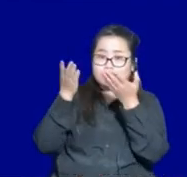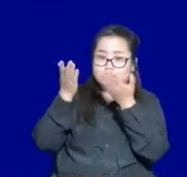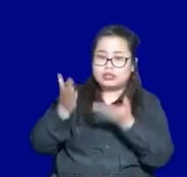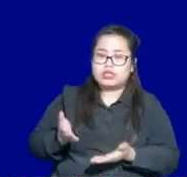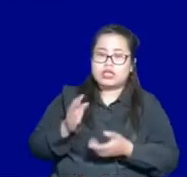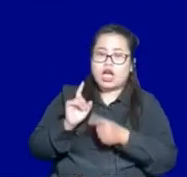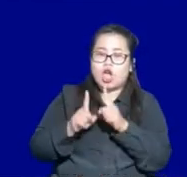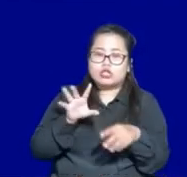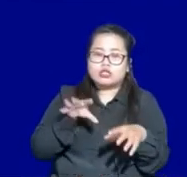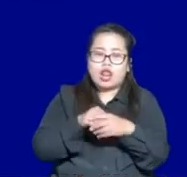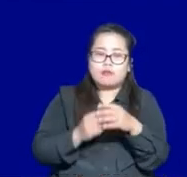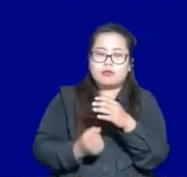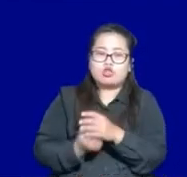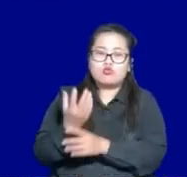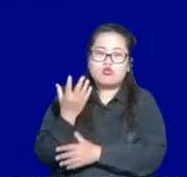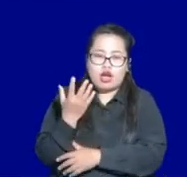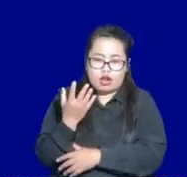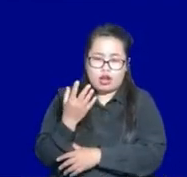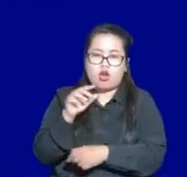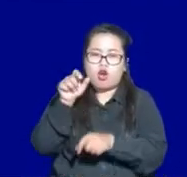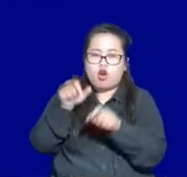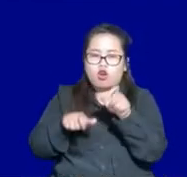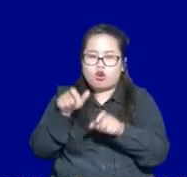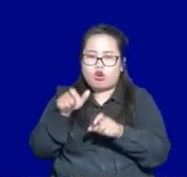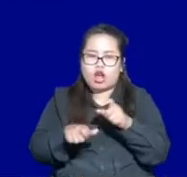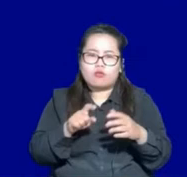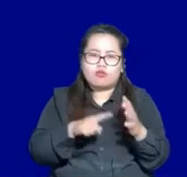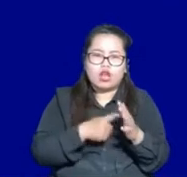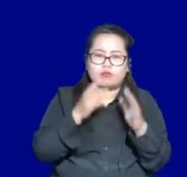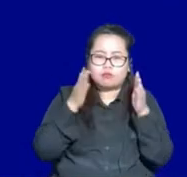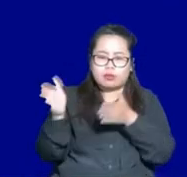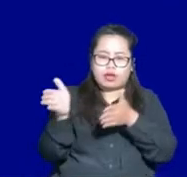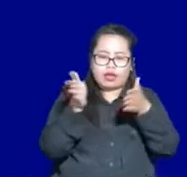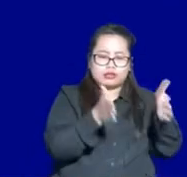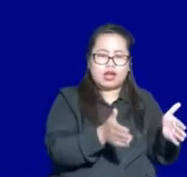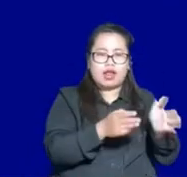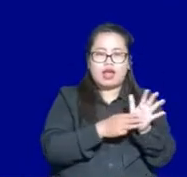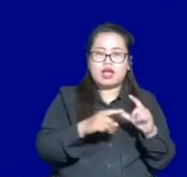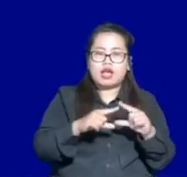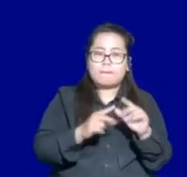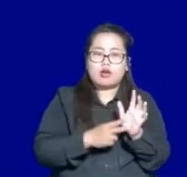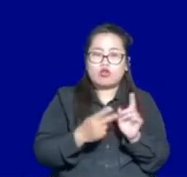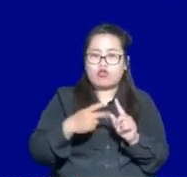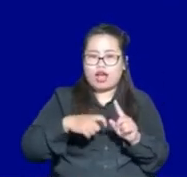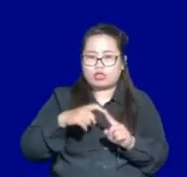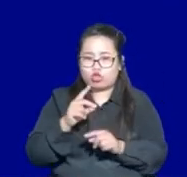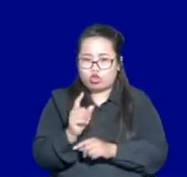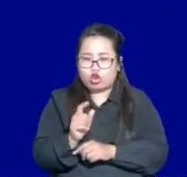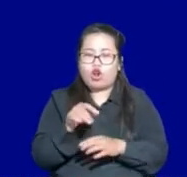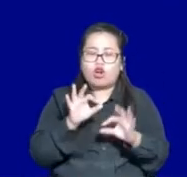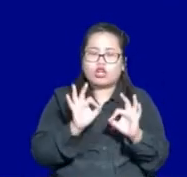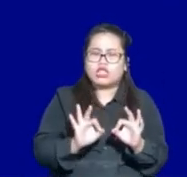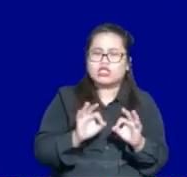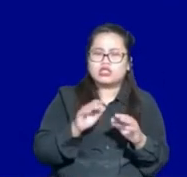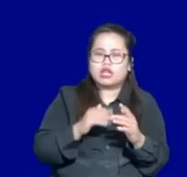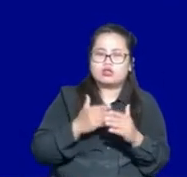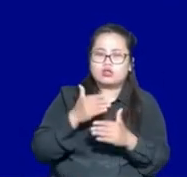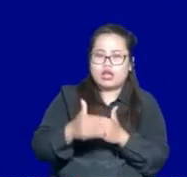into manufacturing and that the productivity levels of manufacturing vis-a-vis the rest of the economy